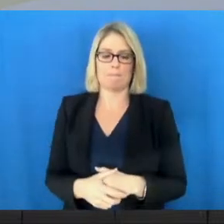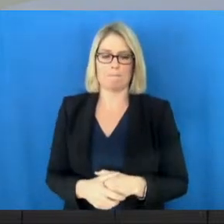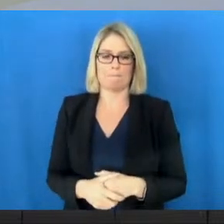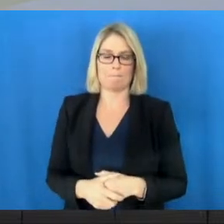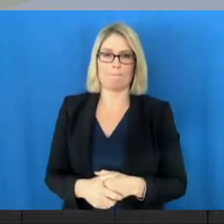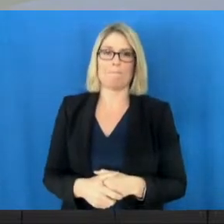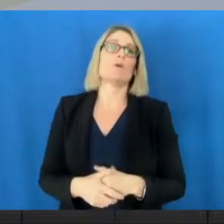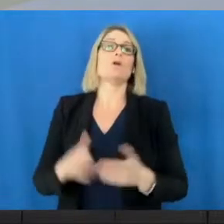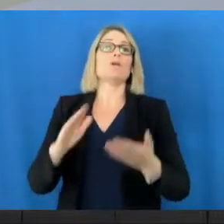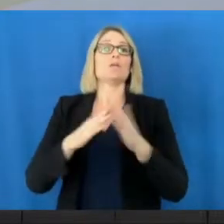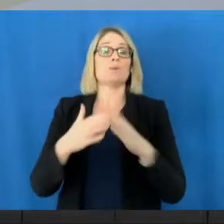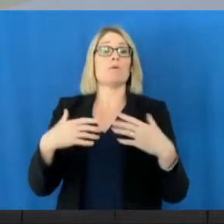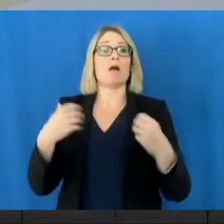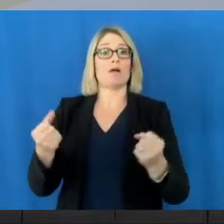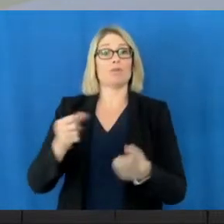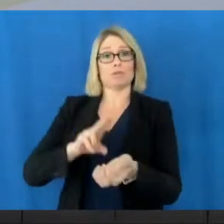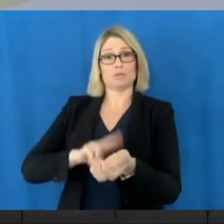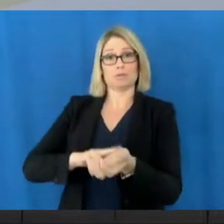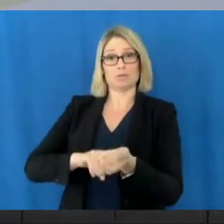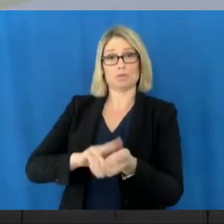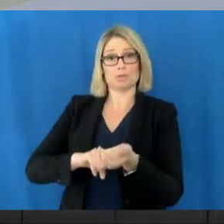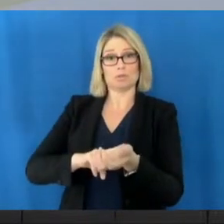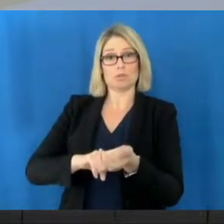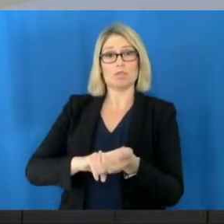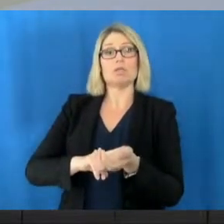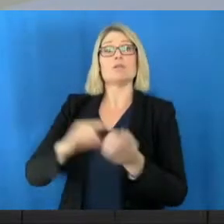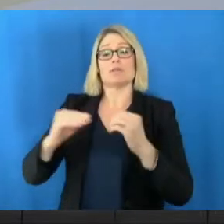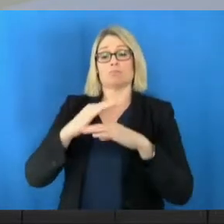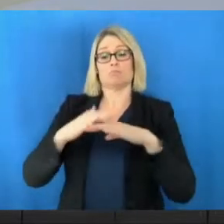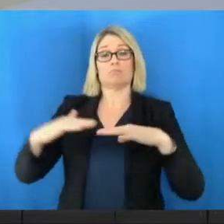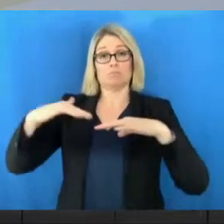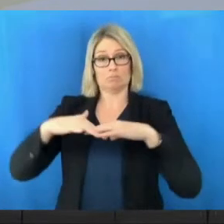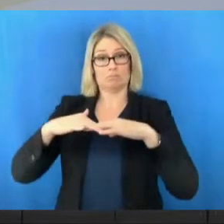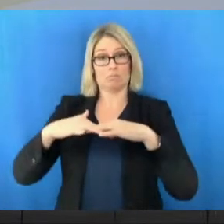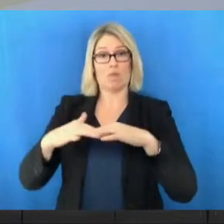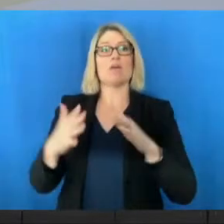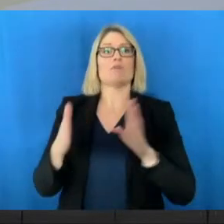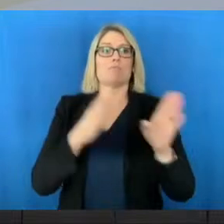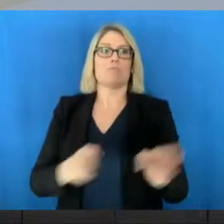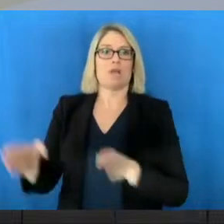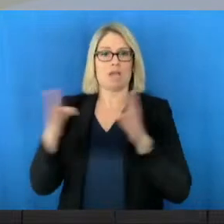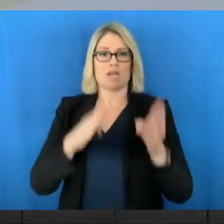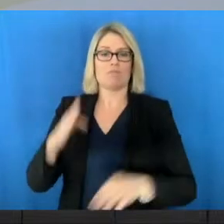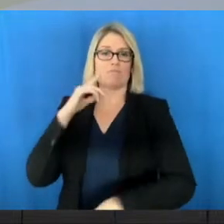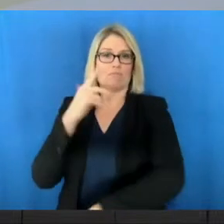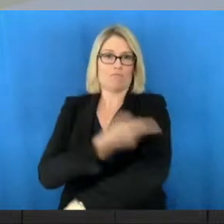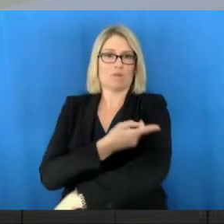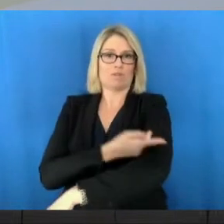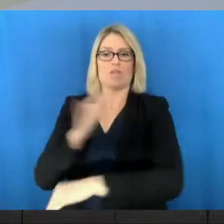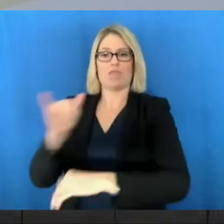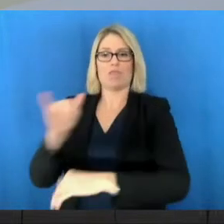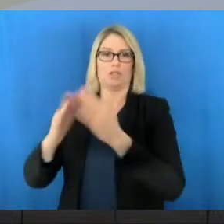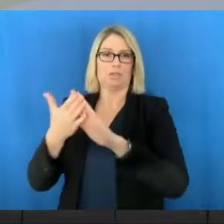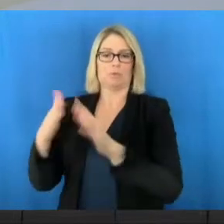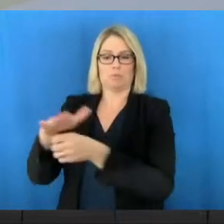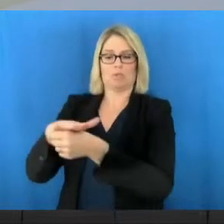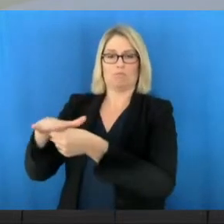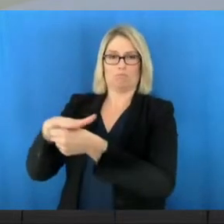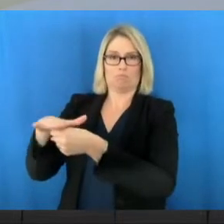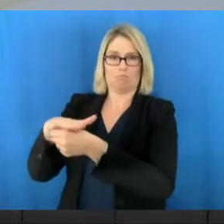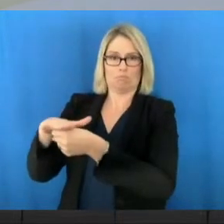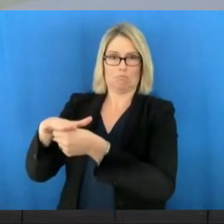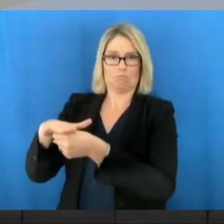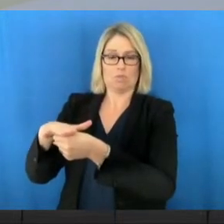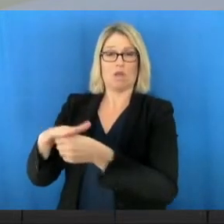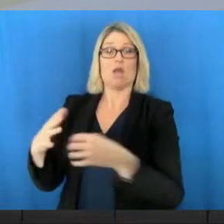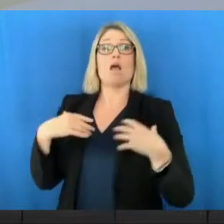Community health nurses in Abbotsford and Lennox Island First Nations are leading the planning of vaccine clinics for adults in their communities. And Health PEI and